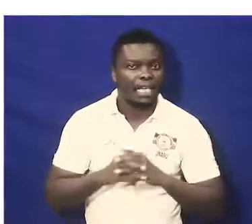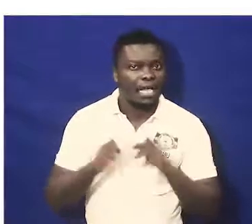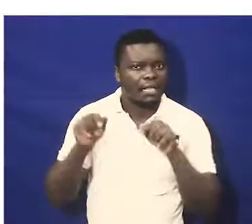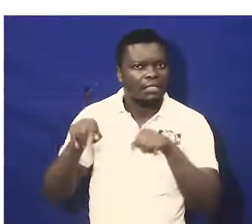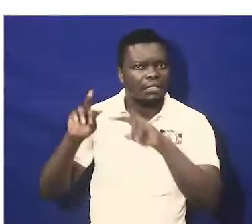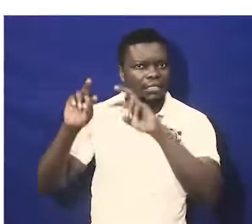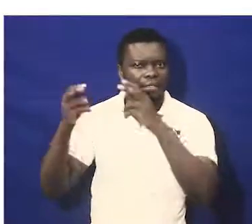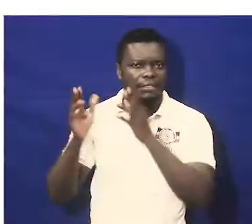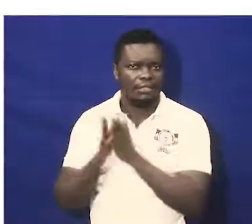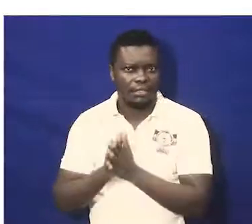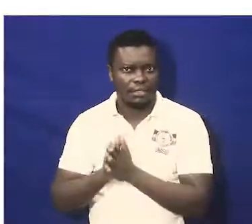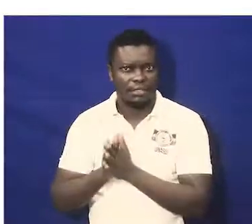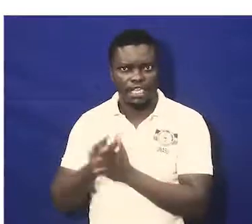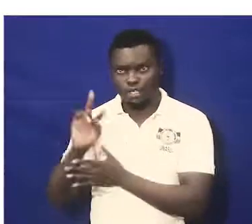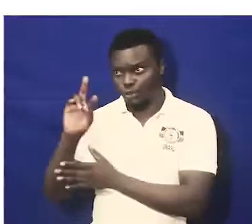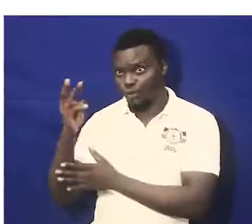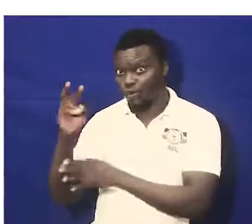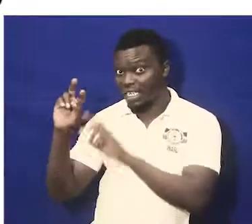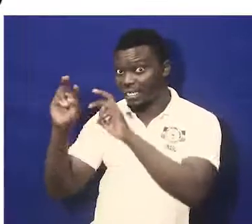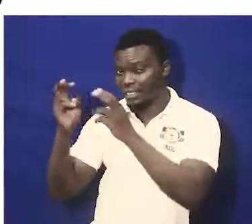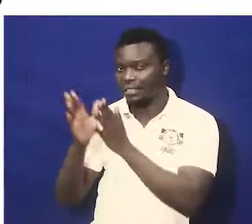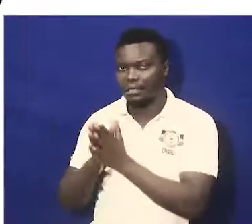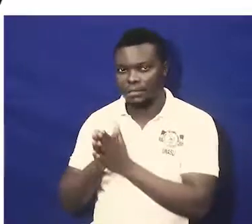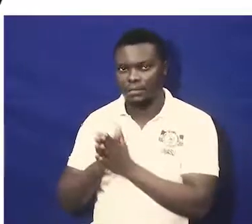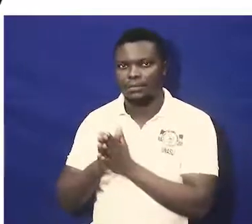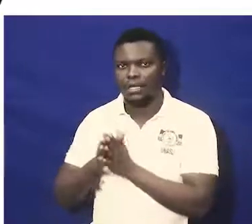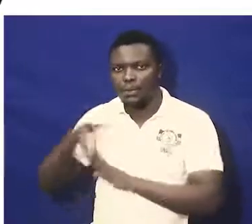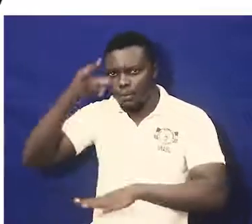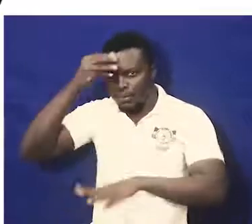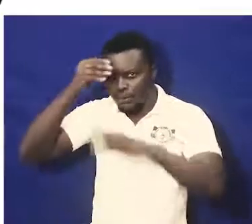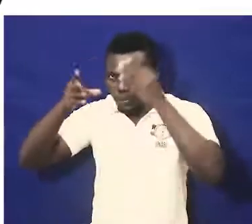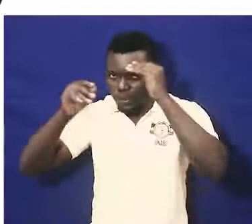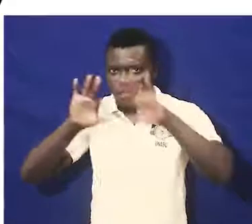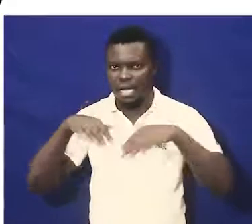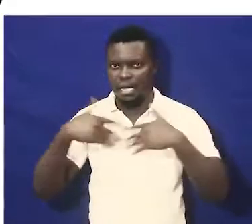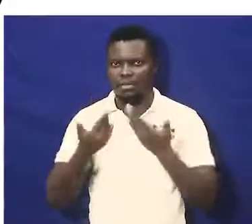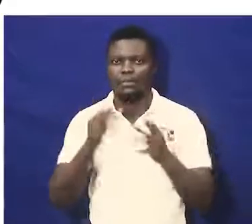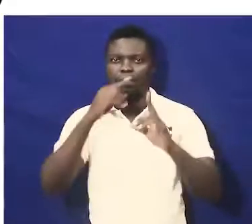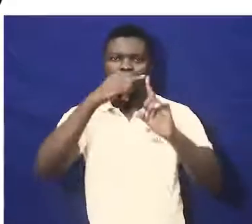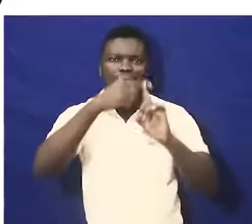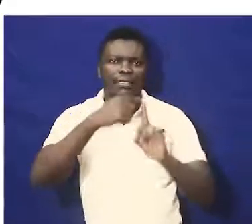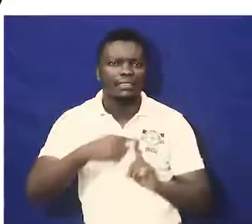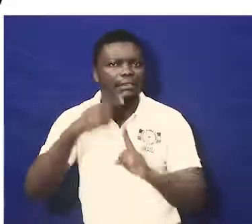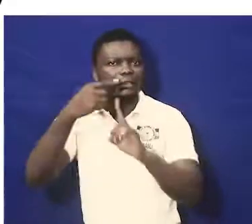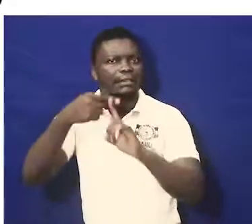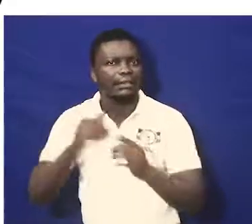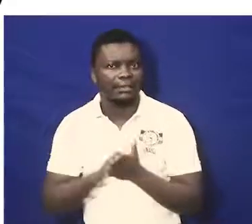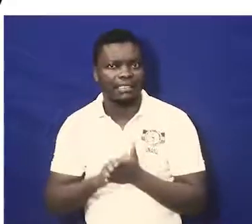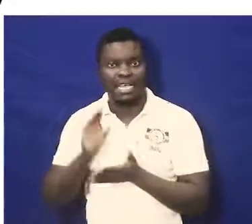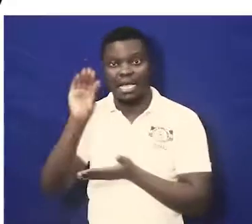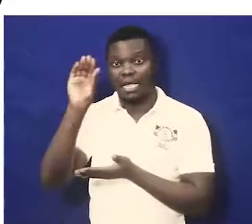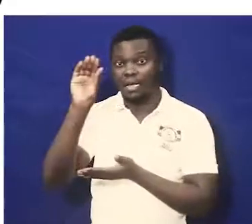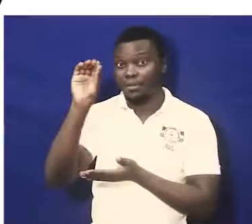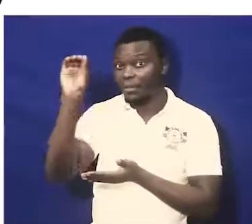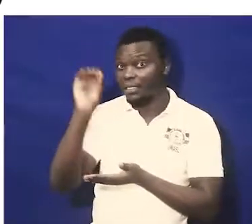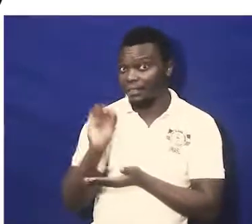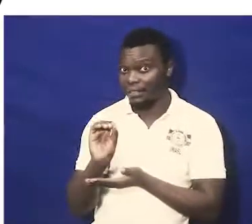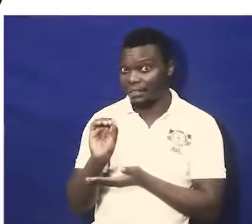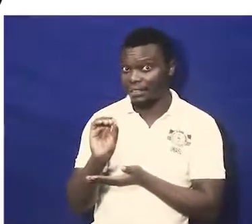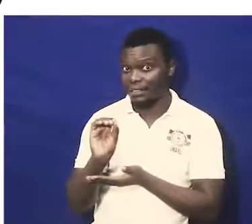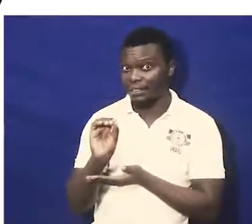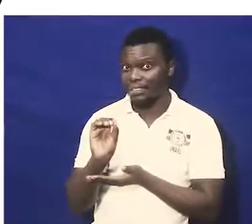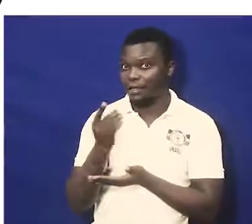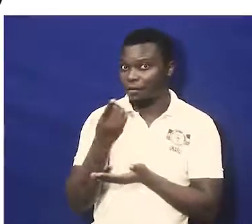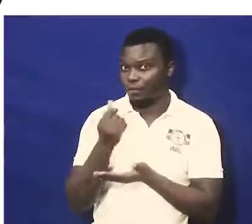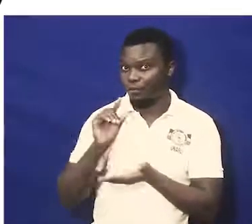In this lesson 2, we are going to learn how to calculate the percentage profit and